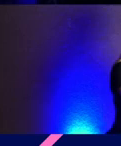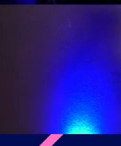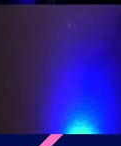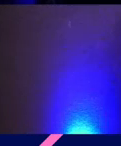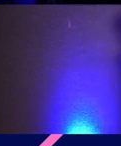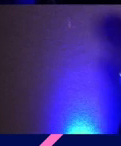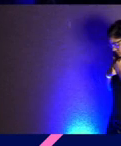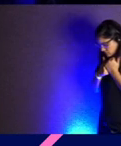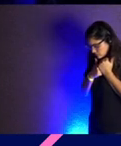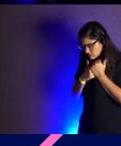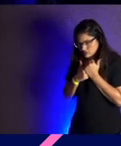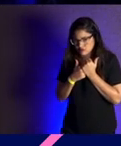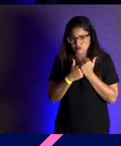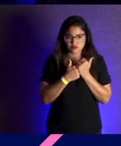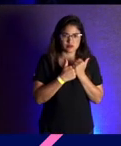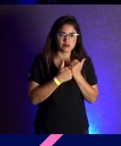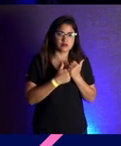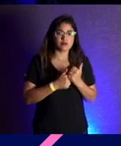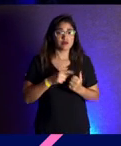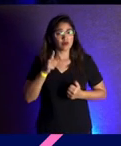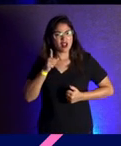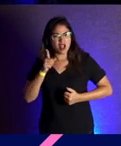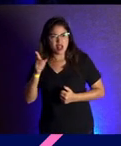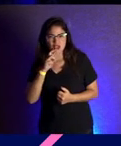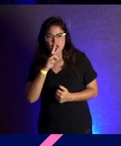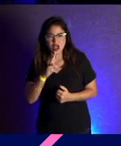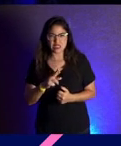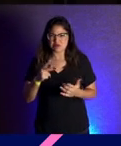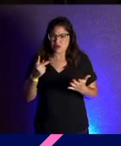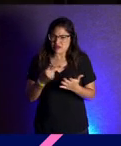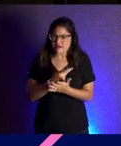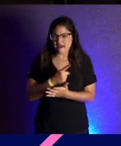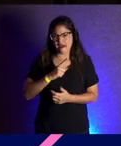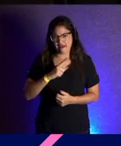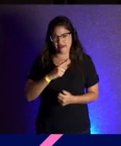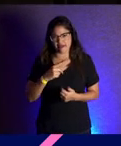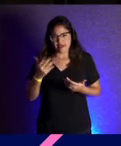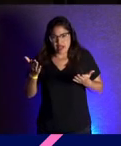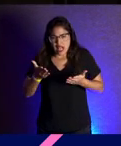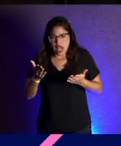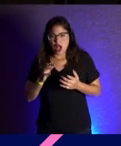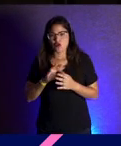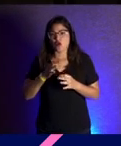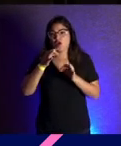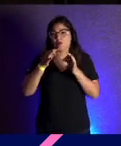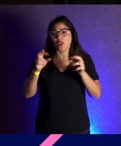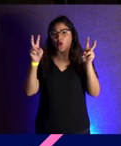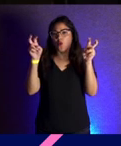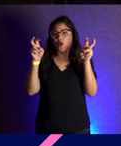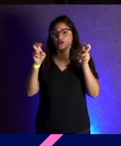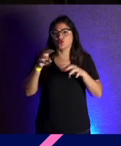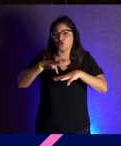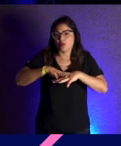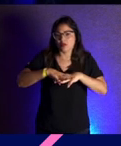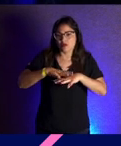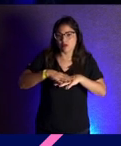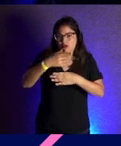talk about the fact that what you got in the previous slide. The previous slide, I told you that